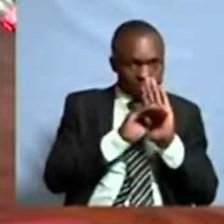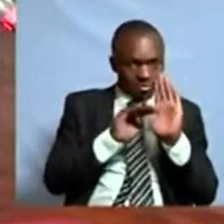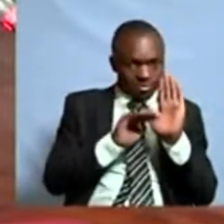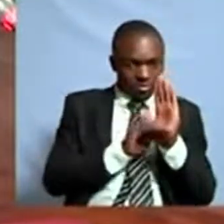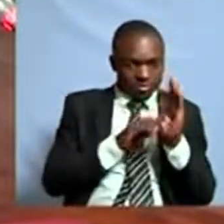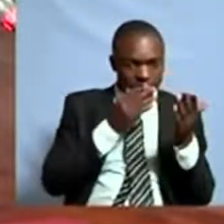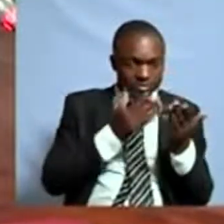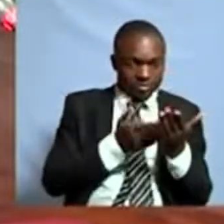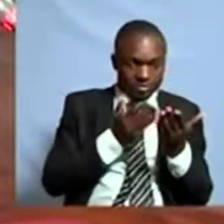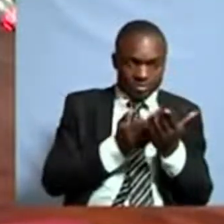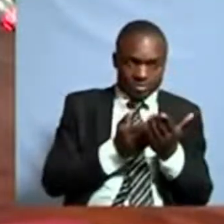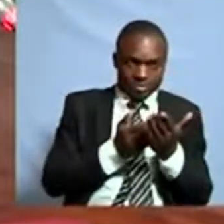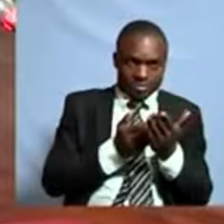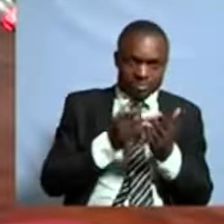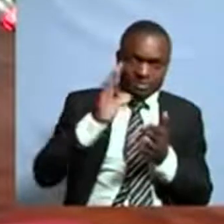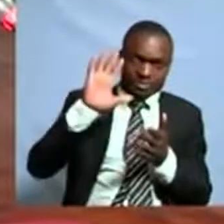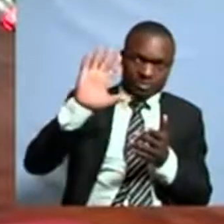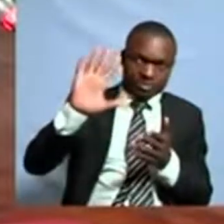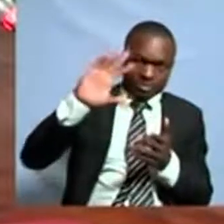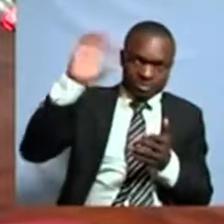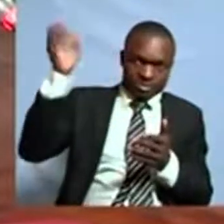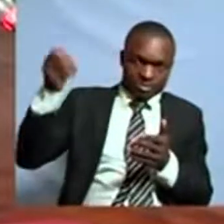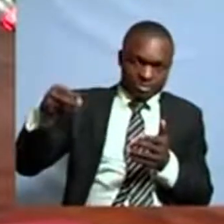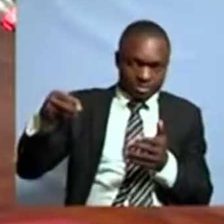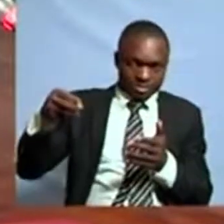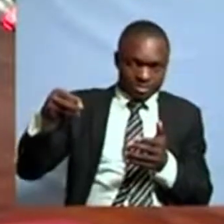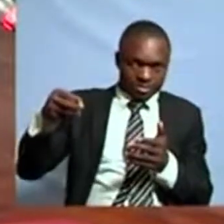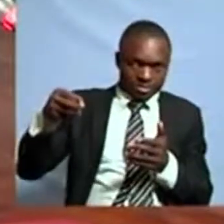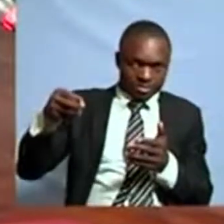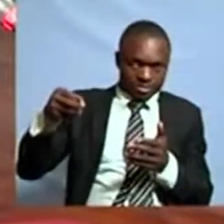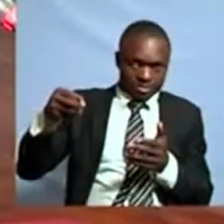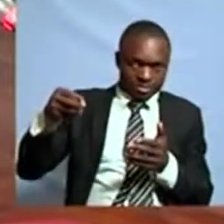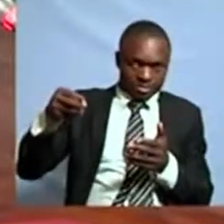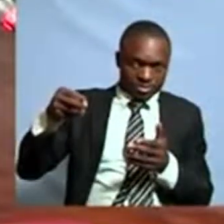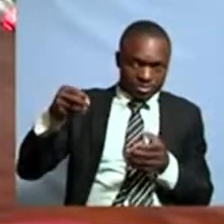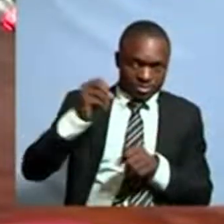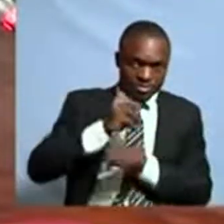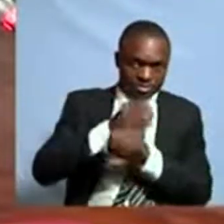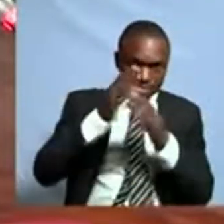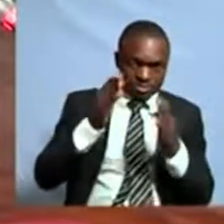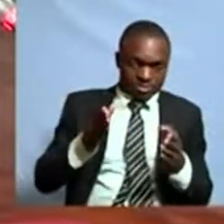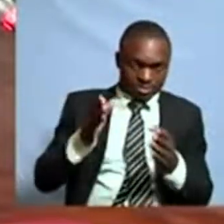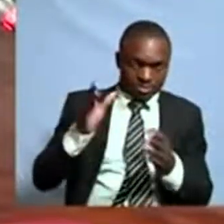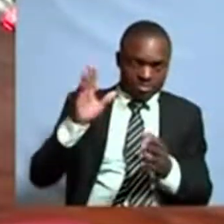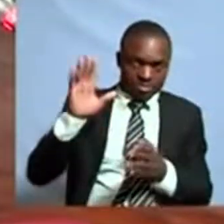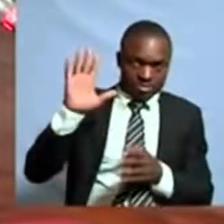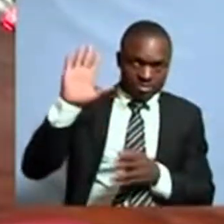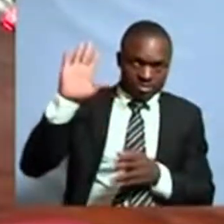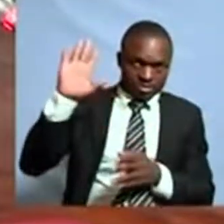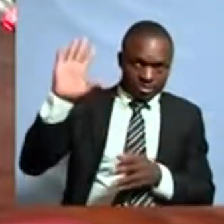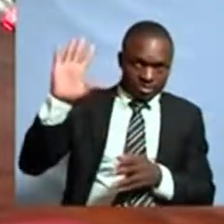this pension is a 5% employer, 5% employee. There are those who think that